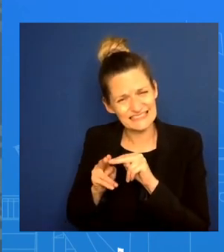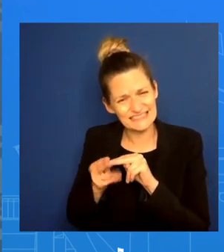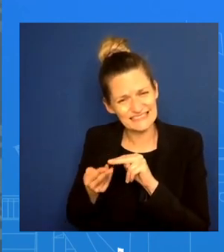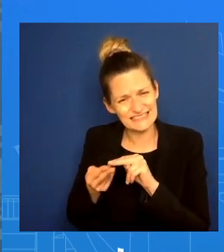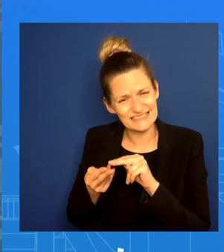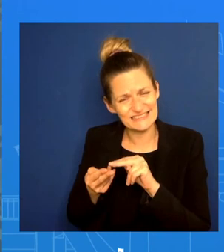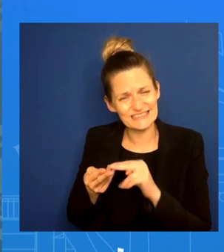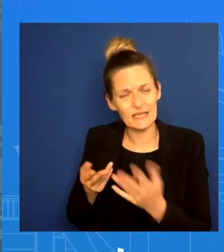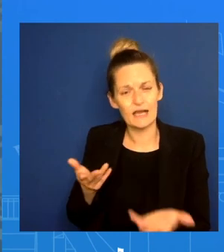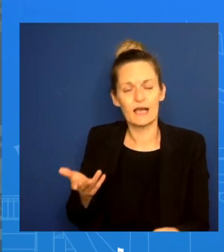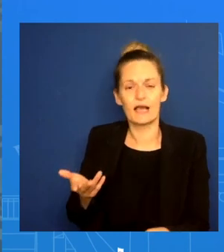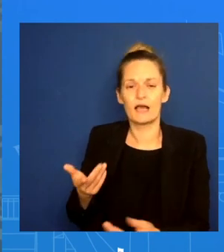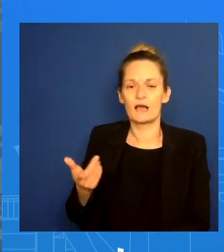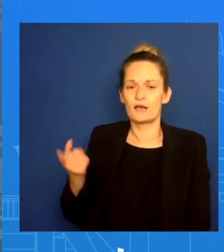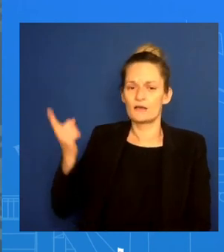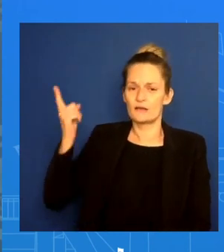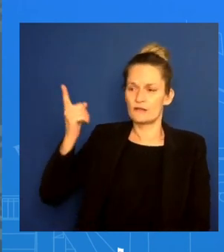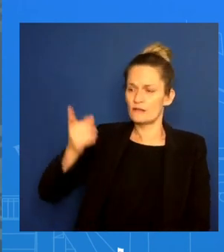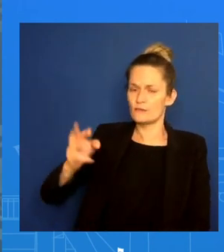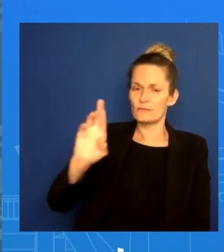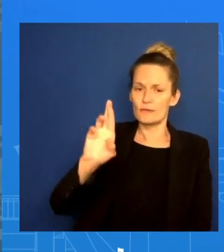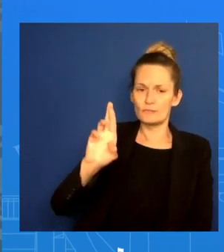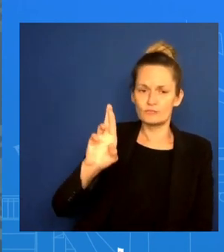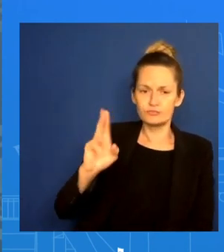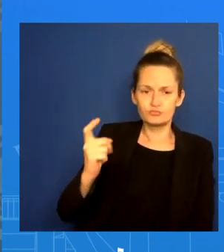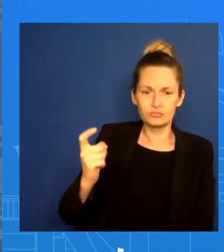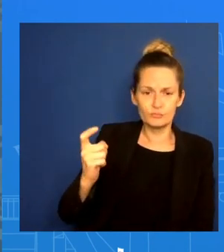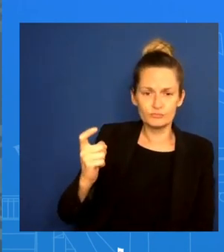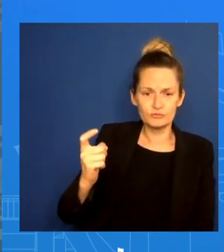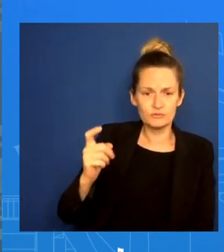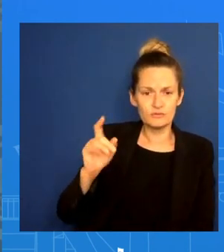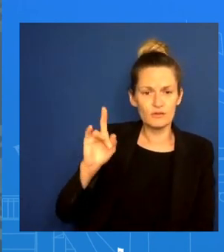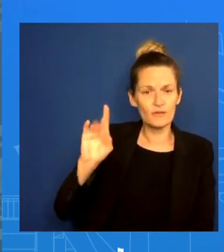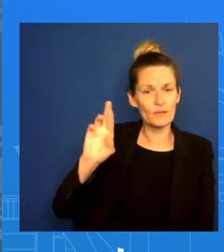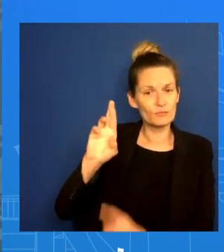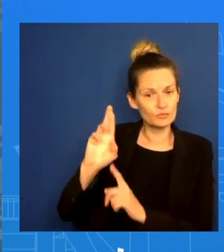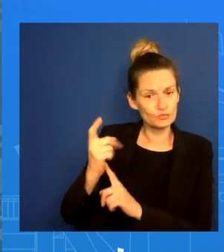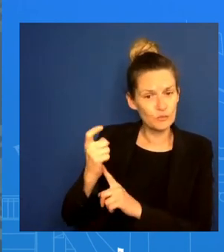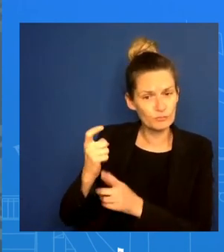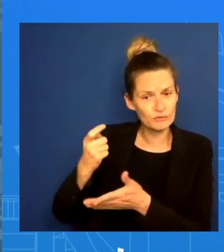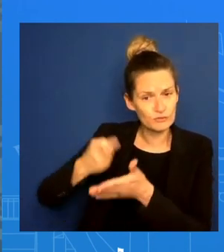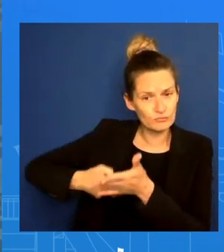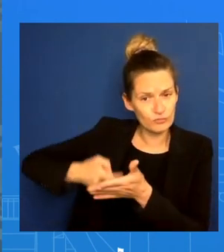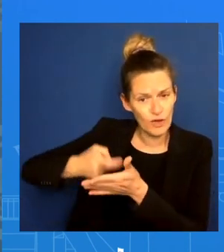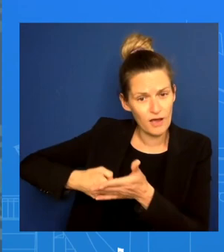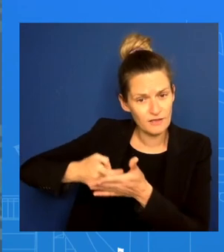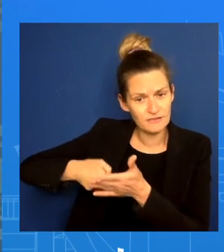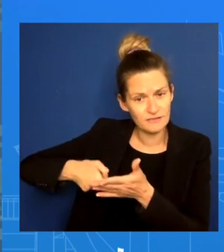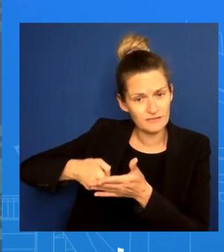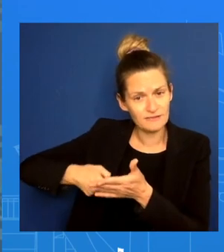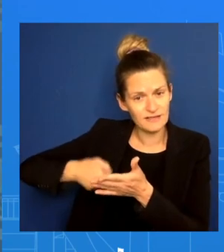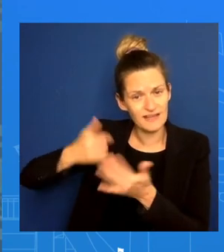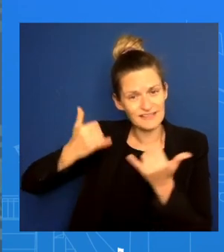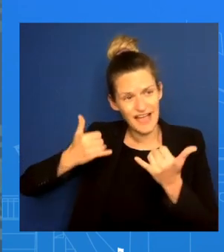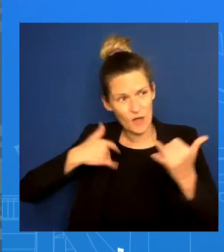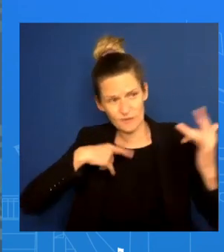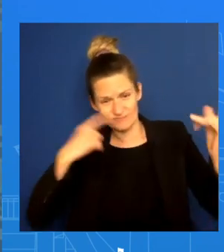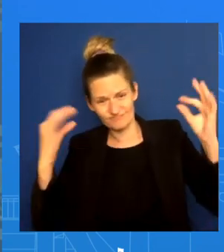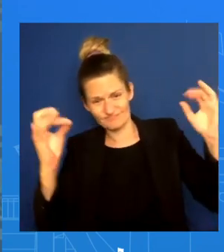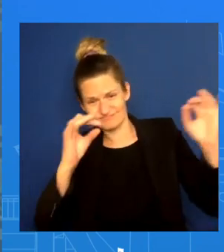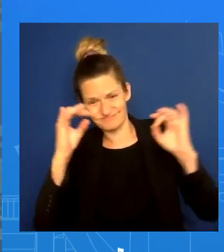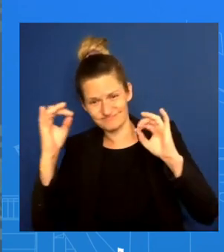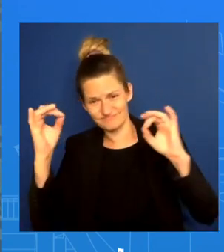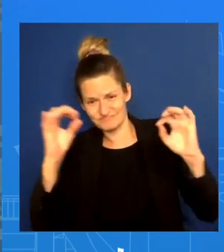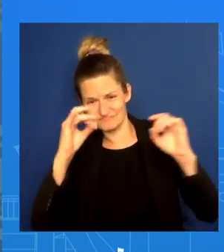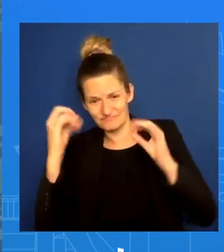The drug prices bill, the reconciliation legislation that's going to continue to address lowering costs for Americans. And so that's going to be our focus